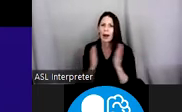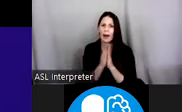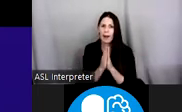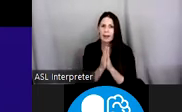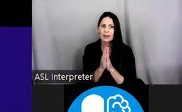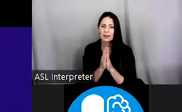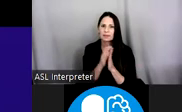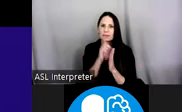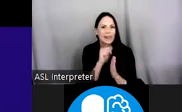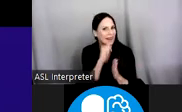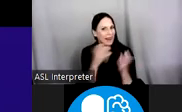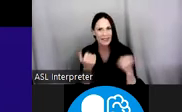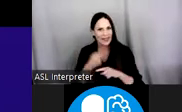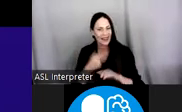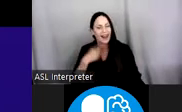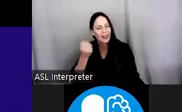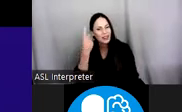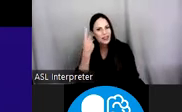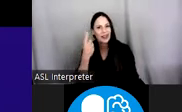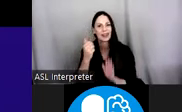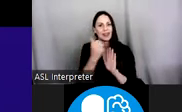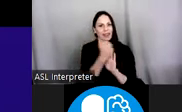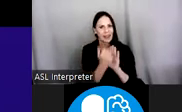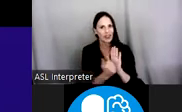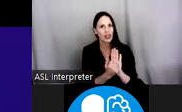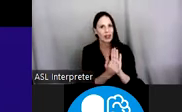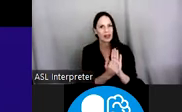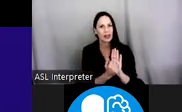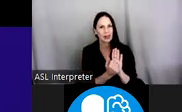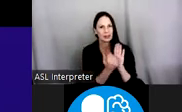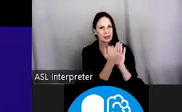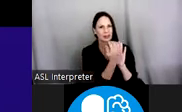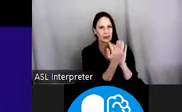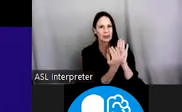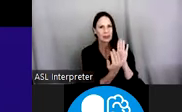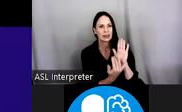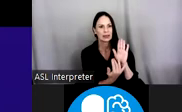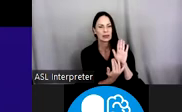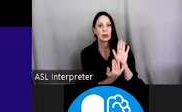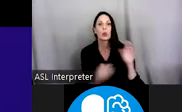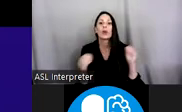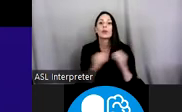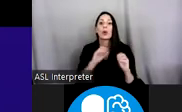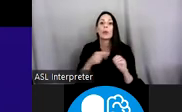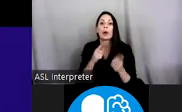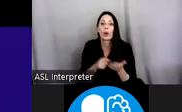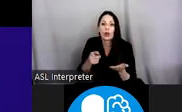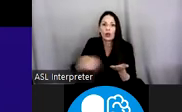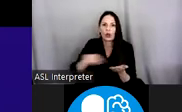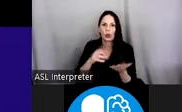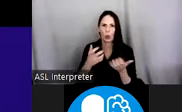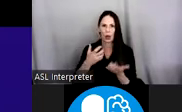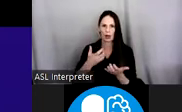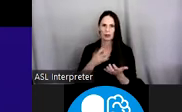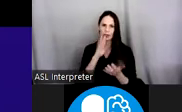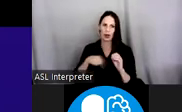not today, because I understand the agenda that was put together was one more about what you guys wanted to talk about, but I want to come